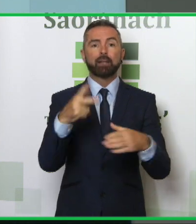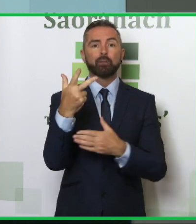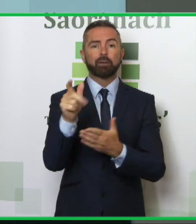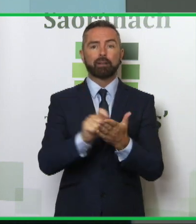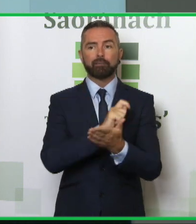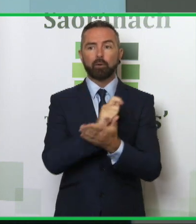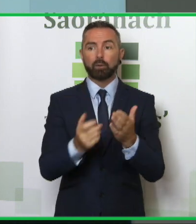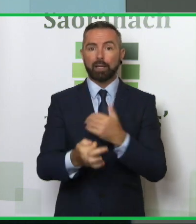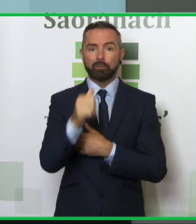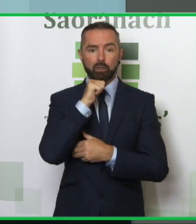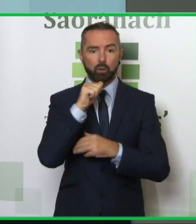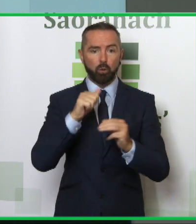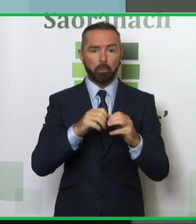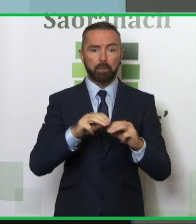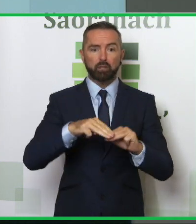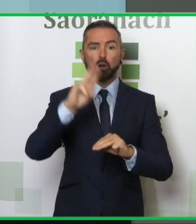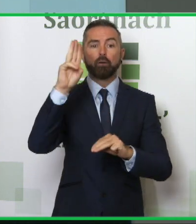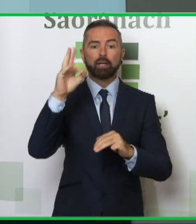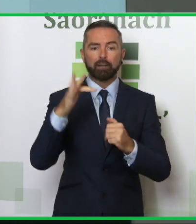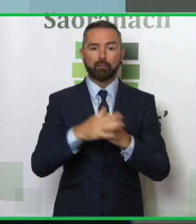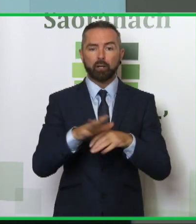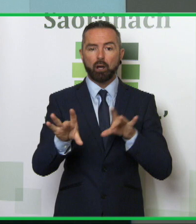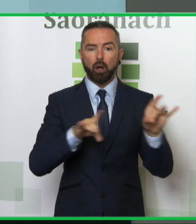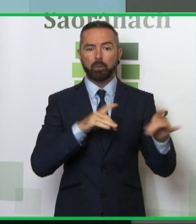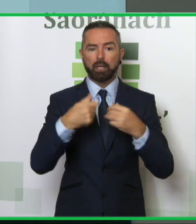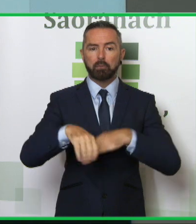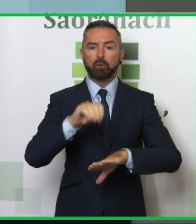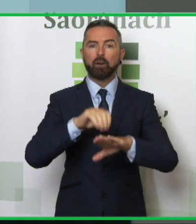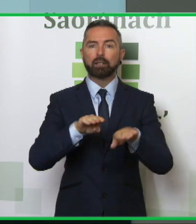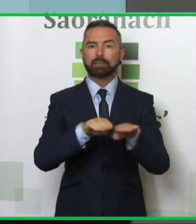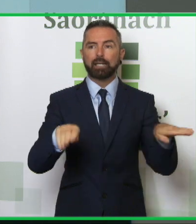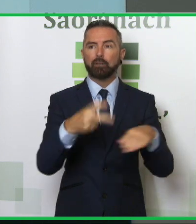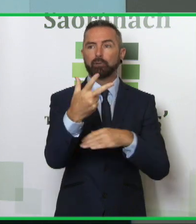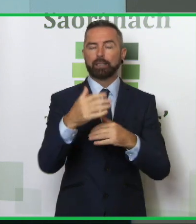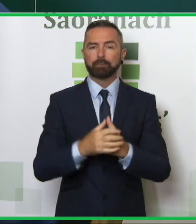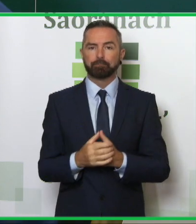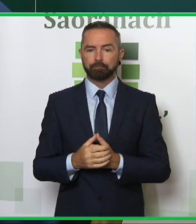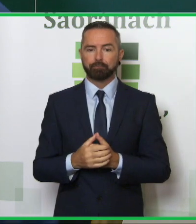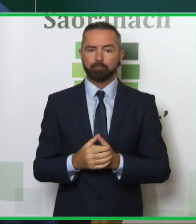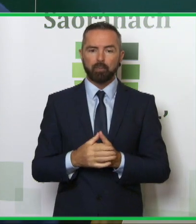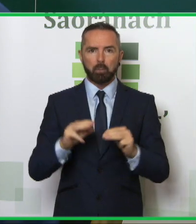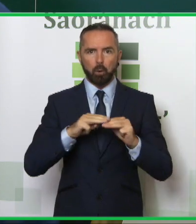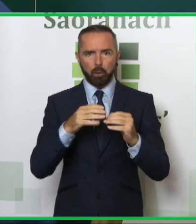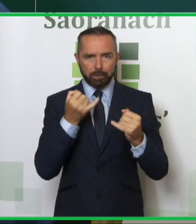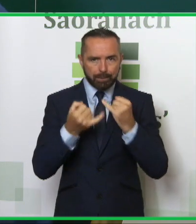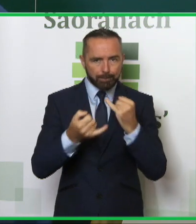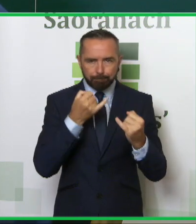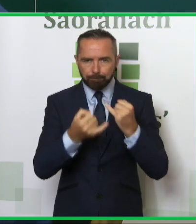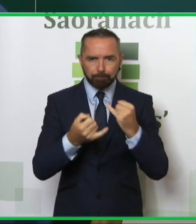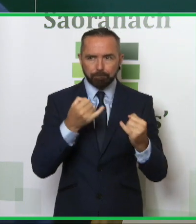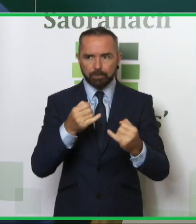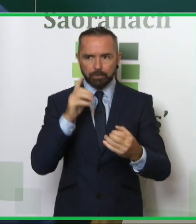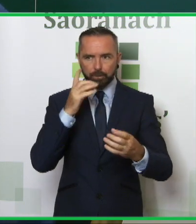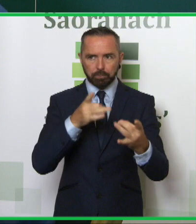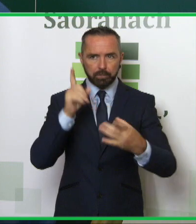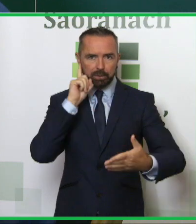And if there is no overall majority for any of these options, we then also move on to stage 3, where we get into a little bit more nuanced decision